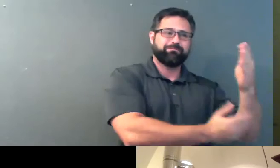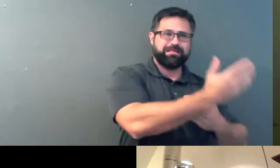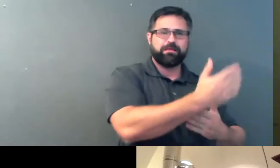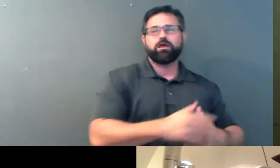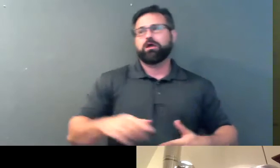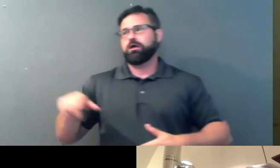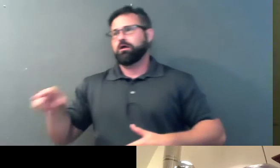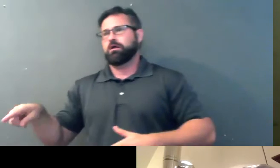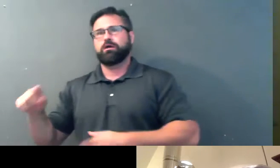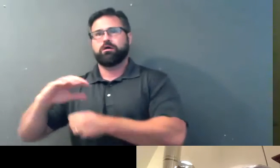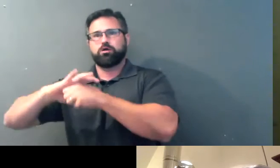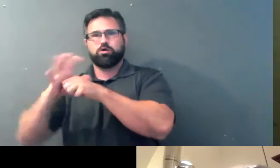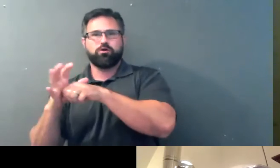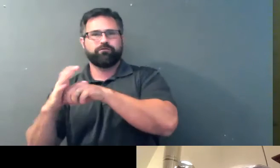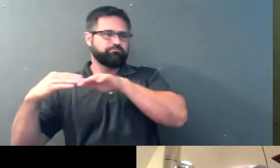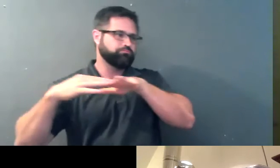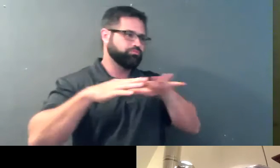have shown that persons with